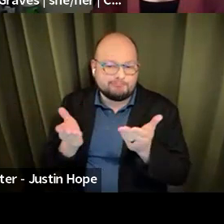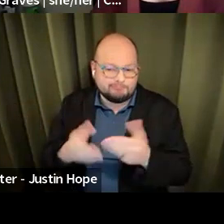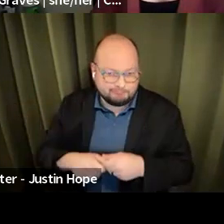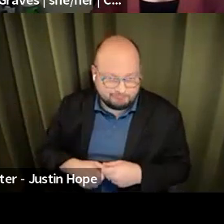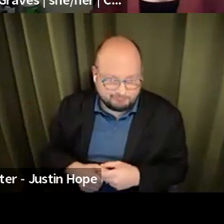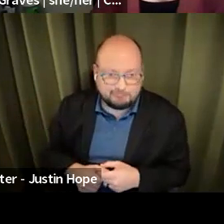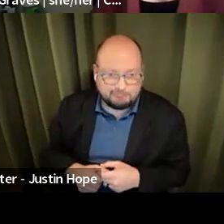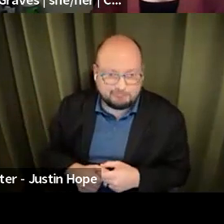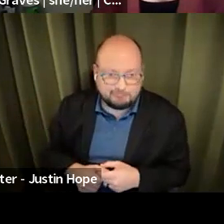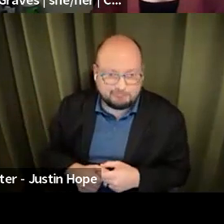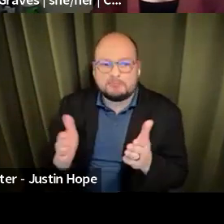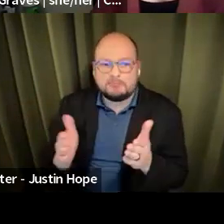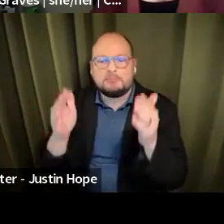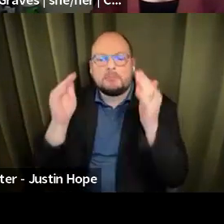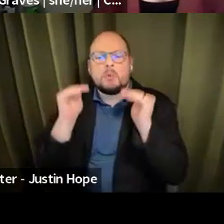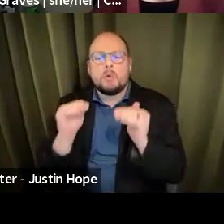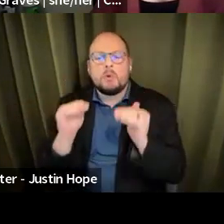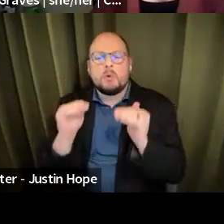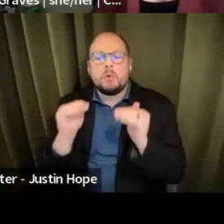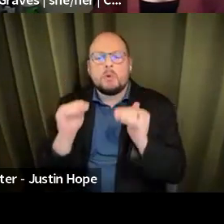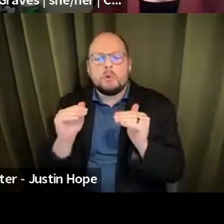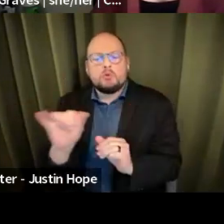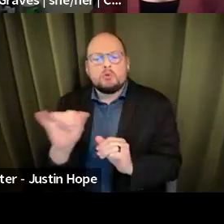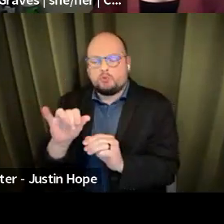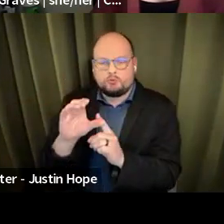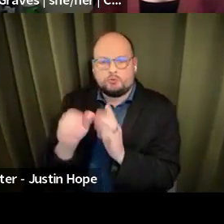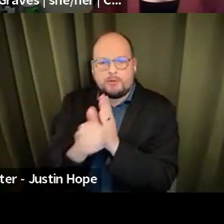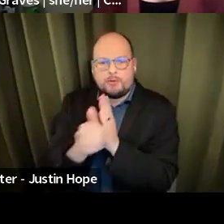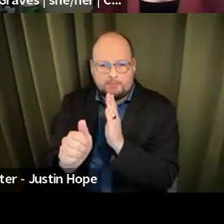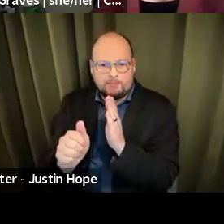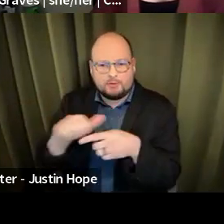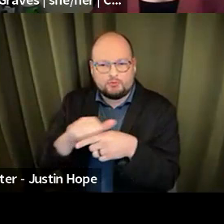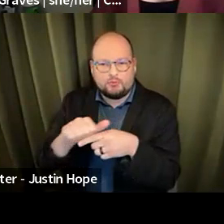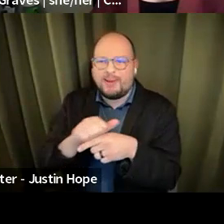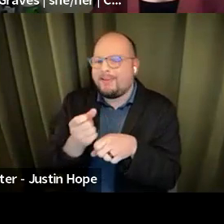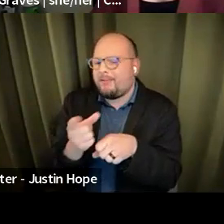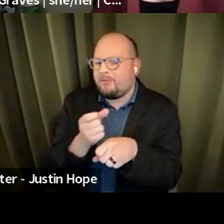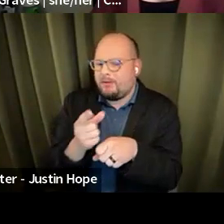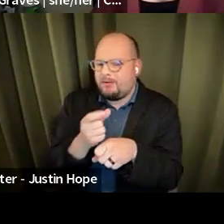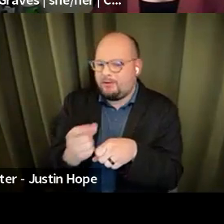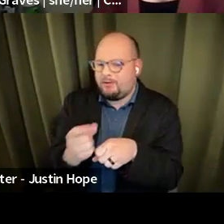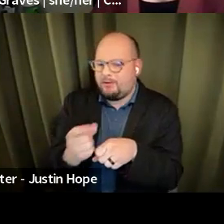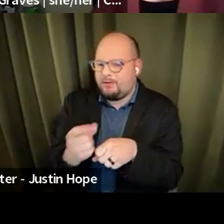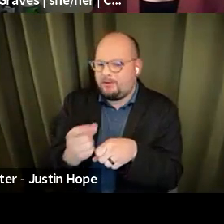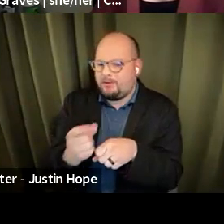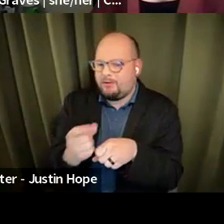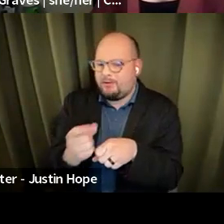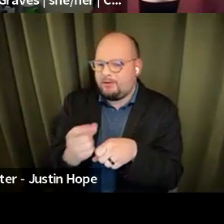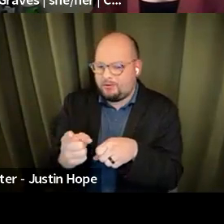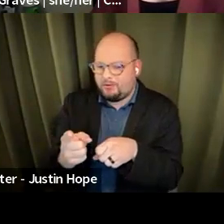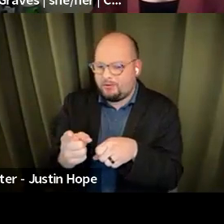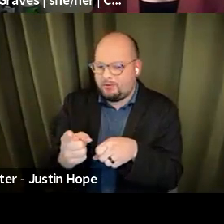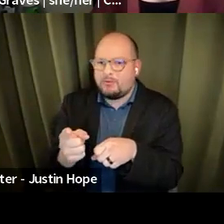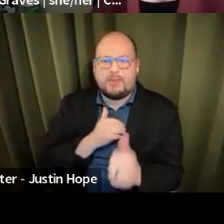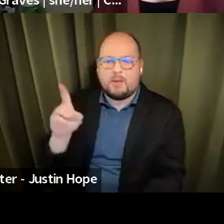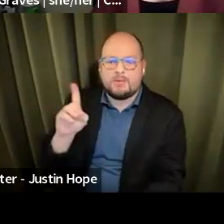training that we do on an annual basis, and that is done through the Diversity, Equity, and Inclusion Committee, which I am also part